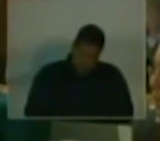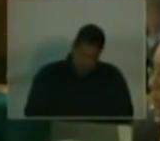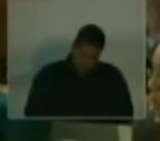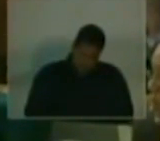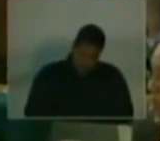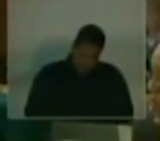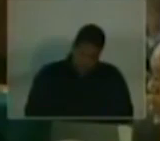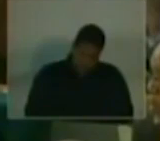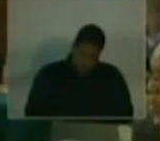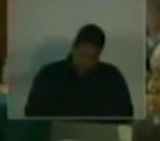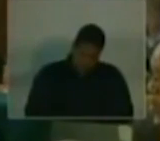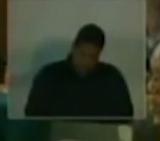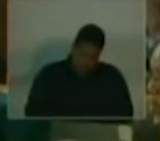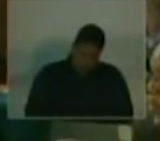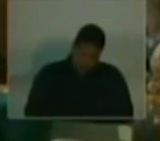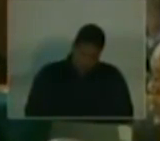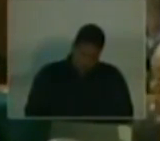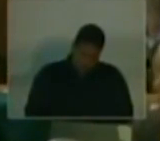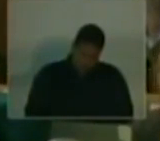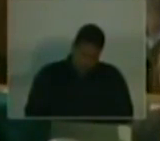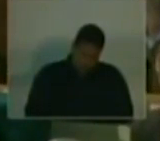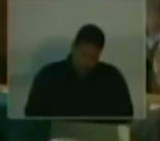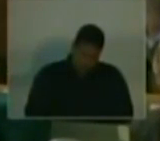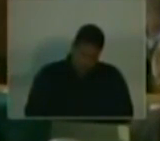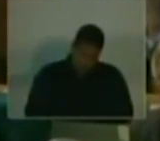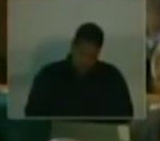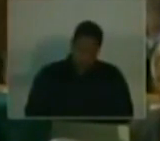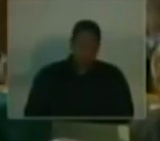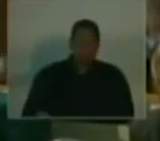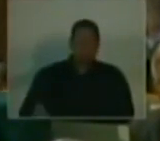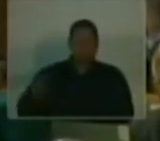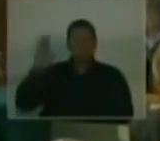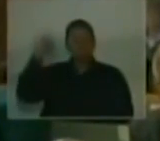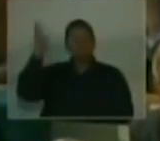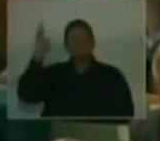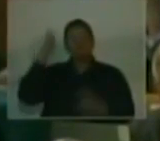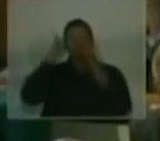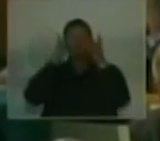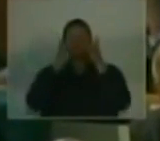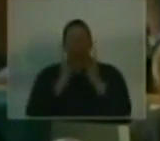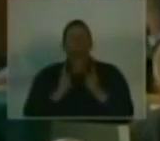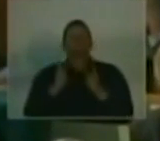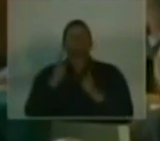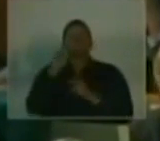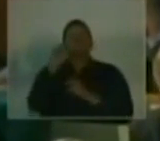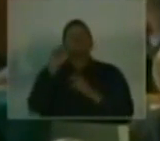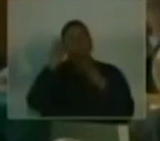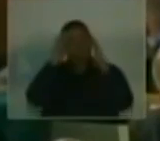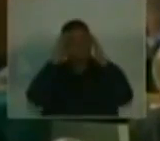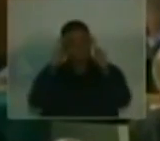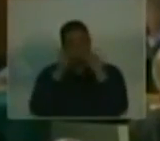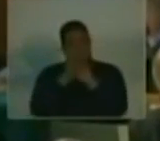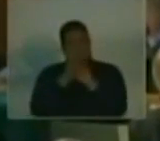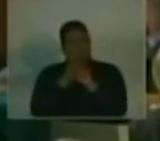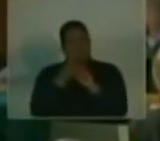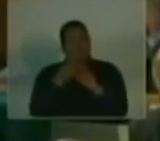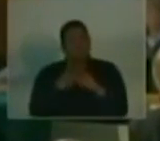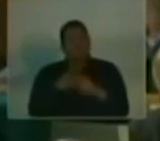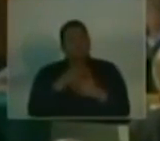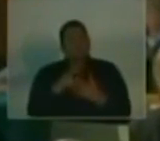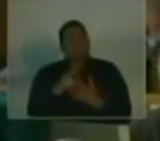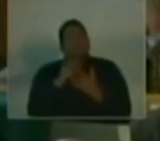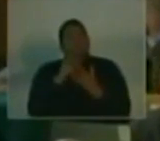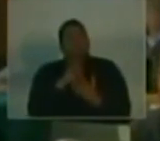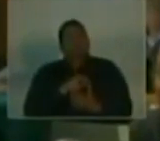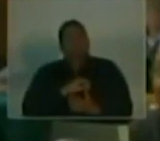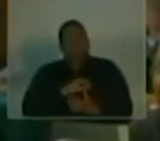Mr. Speaker, the visit of the U.S. President holds special significance.